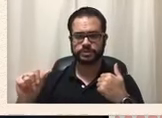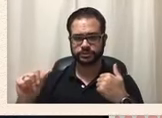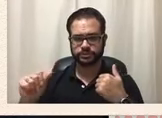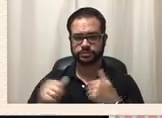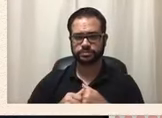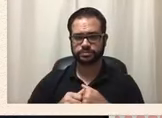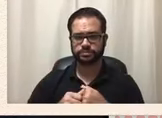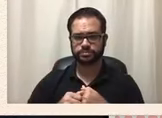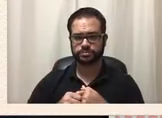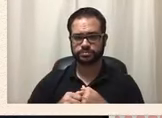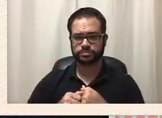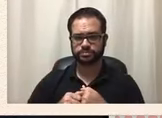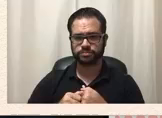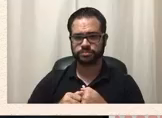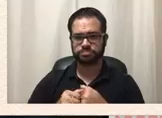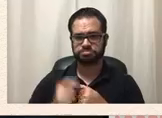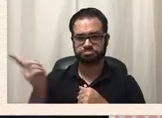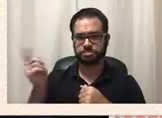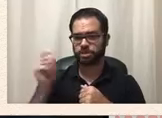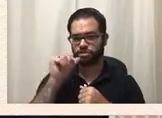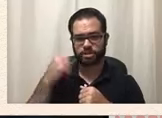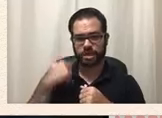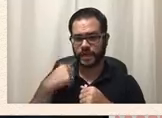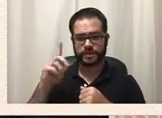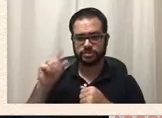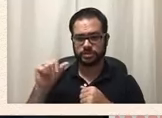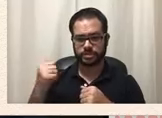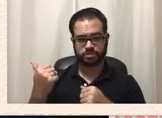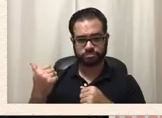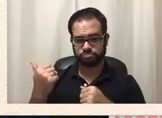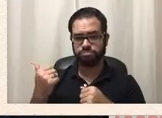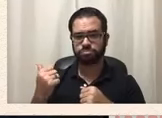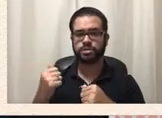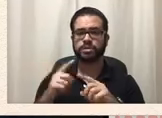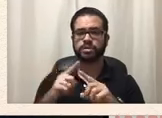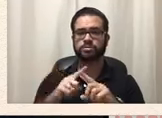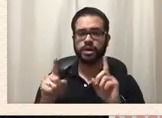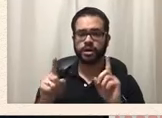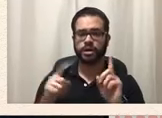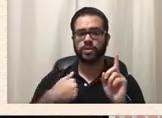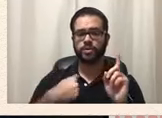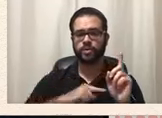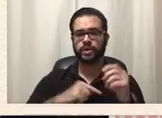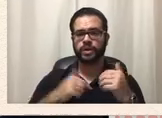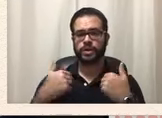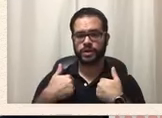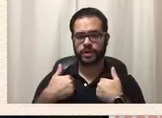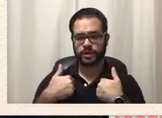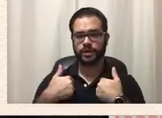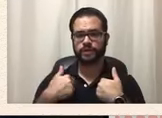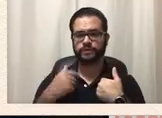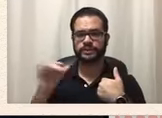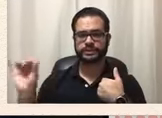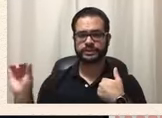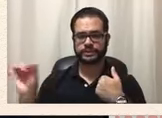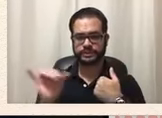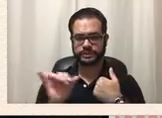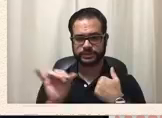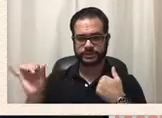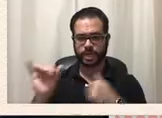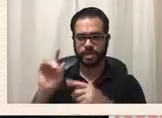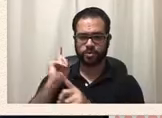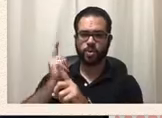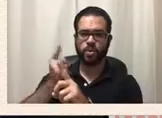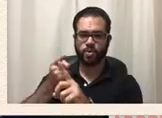He doesn't have one. But we have the same goals,